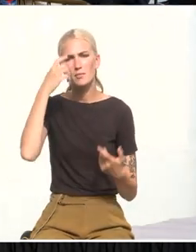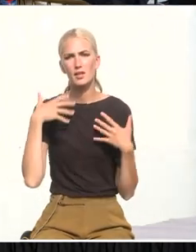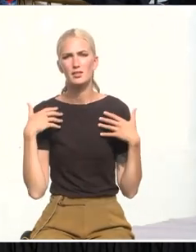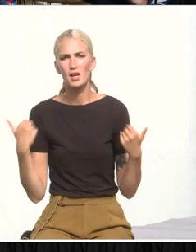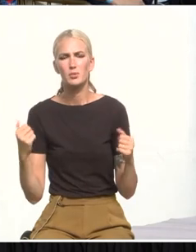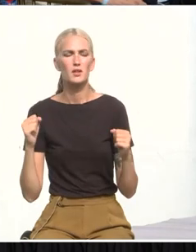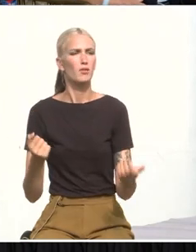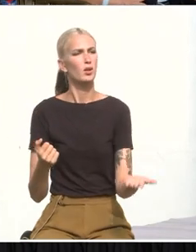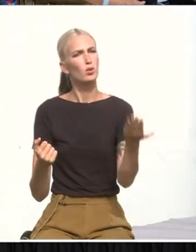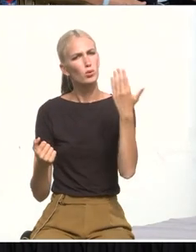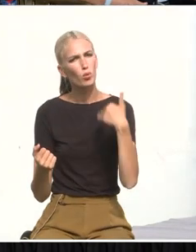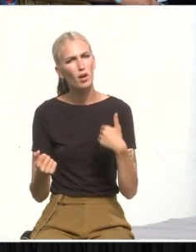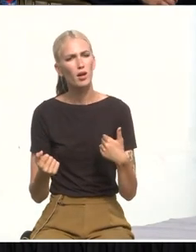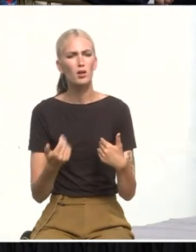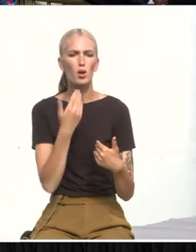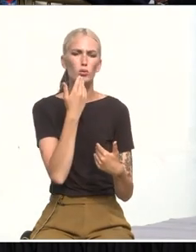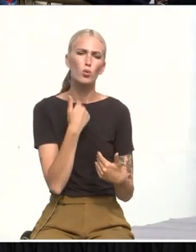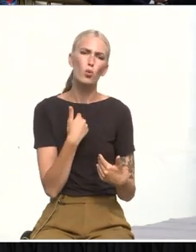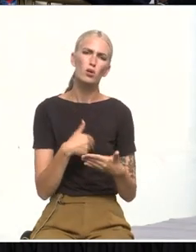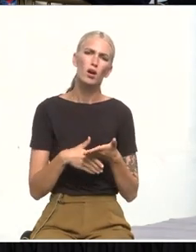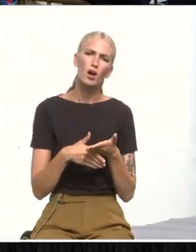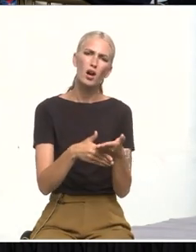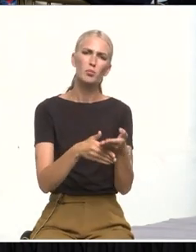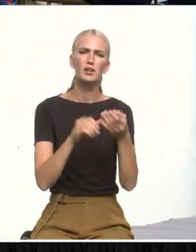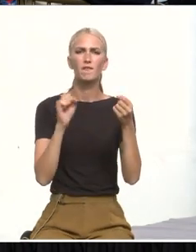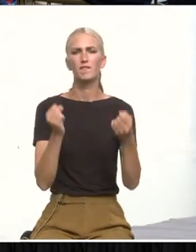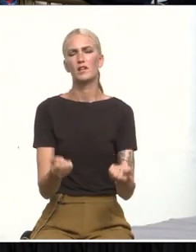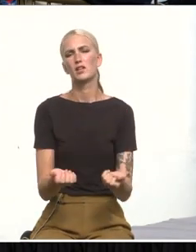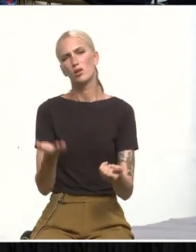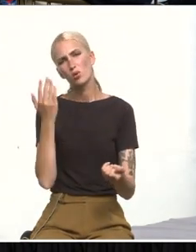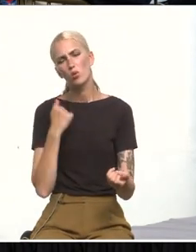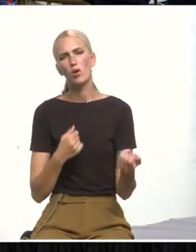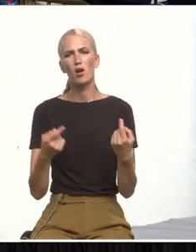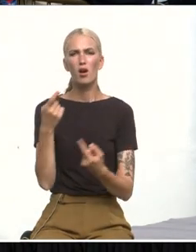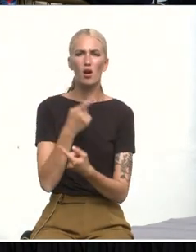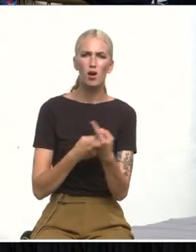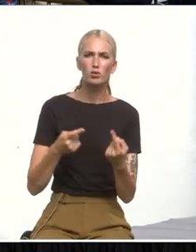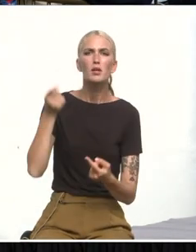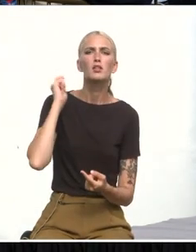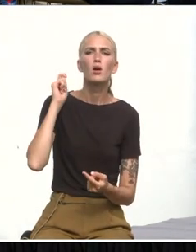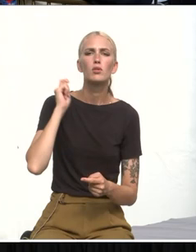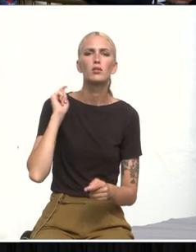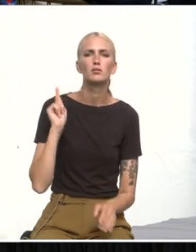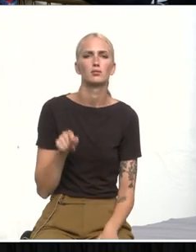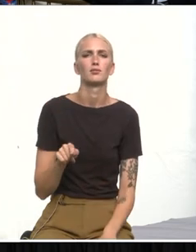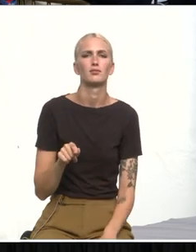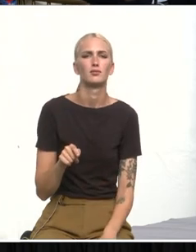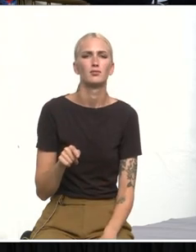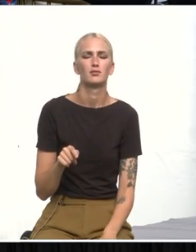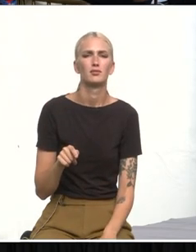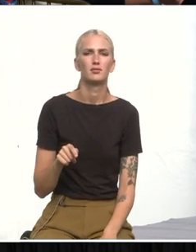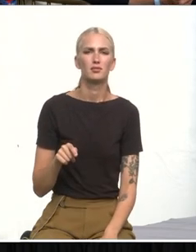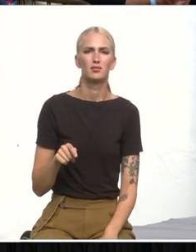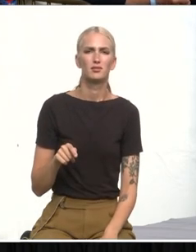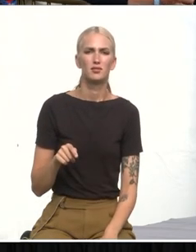to seek help from me, or come and have a conversation in a sauna. You know, we can